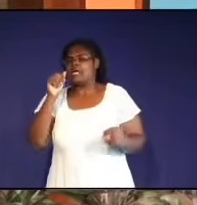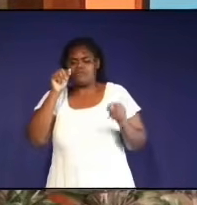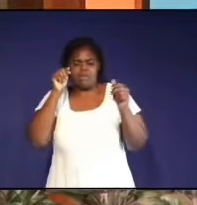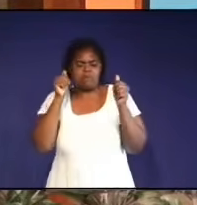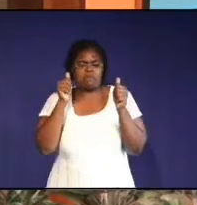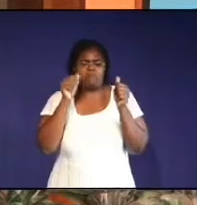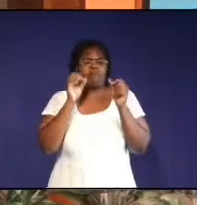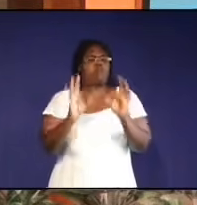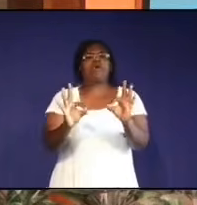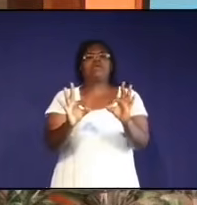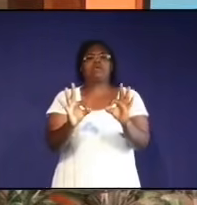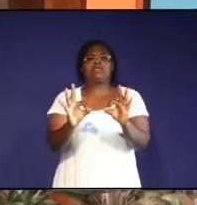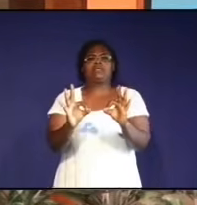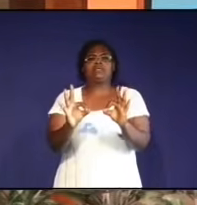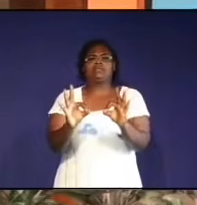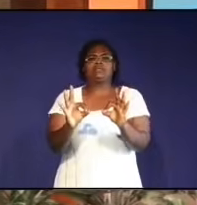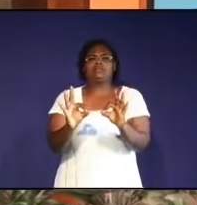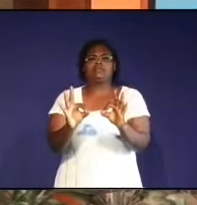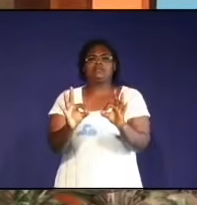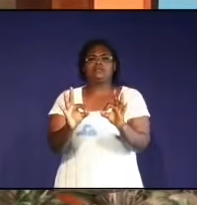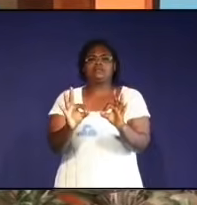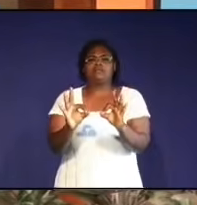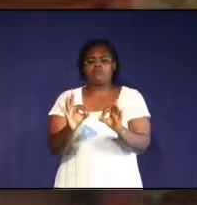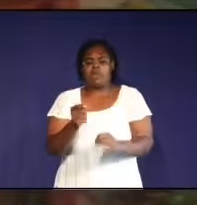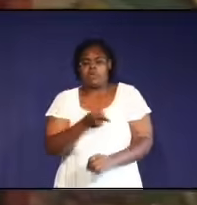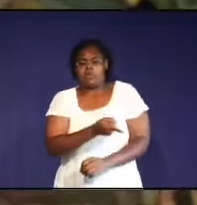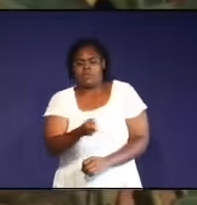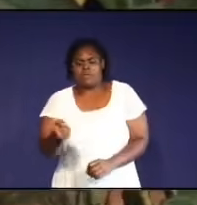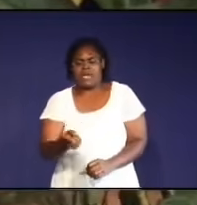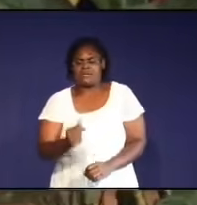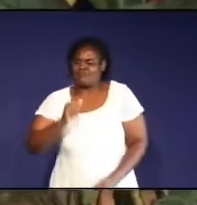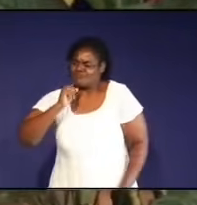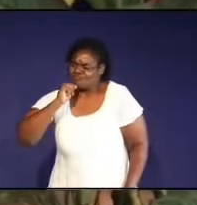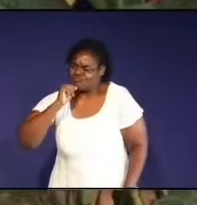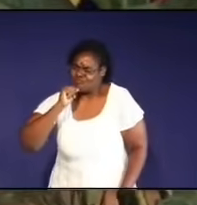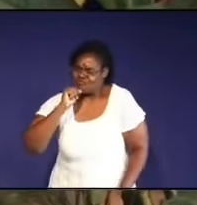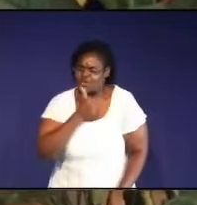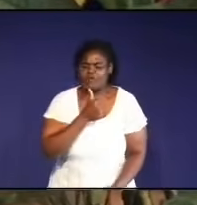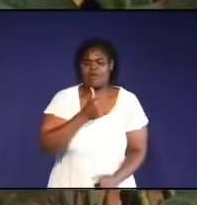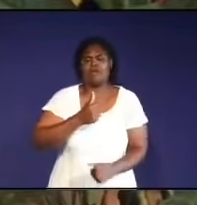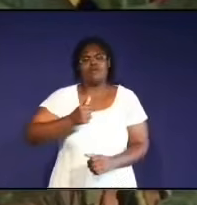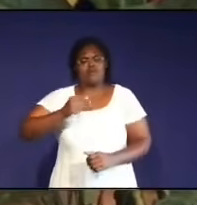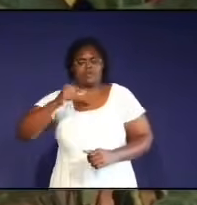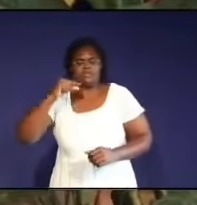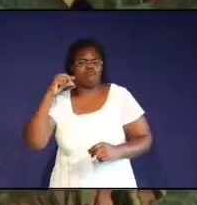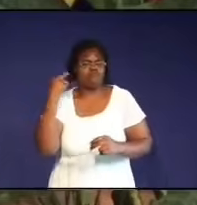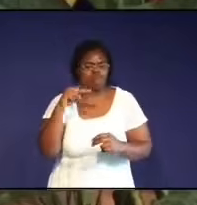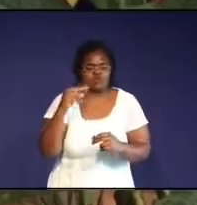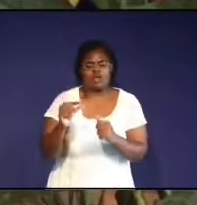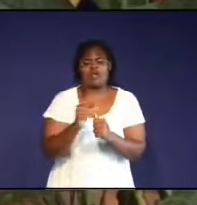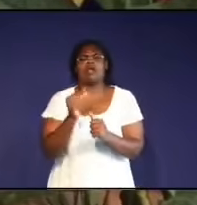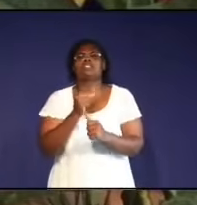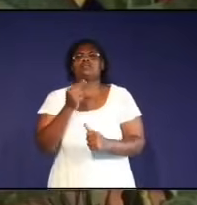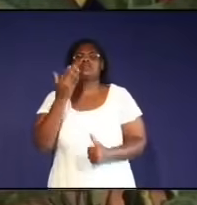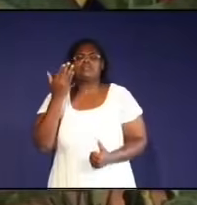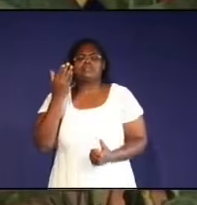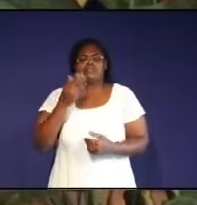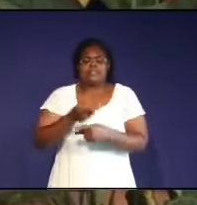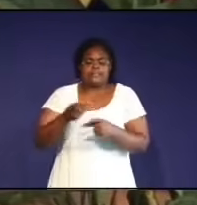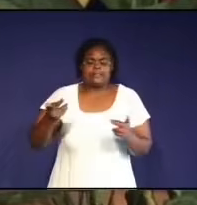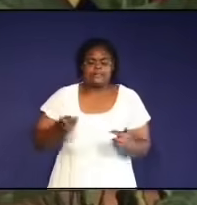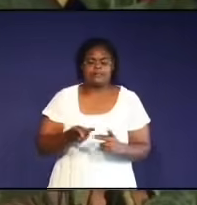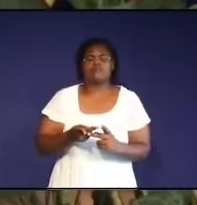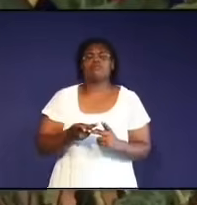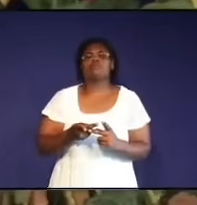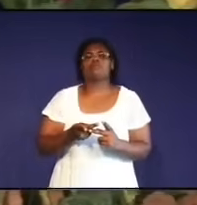they along with us who will suffer for the gospel's sake will make it to the